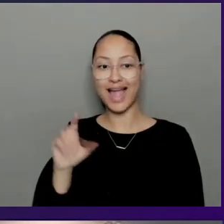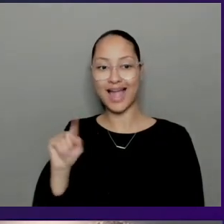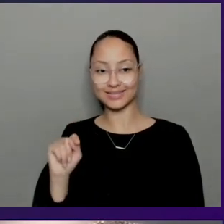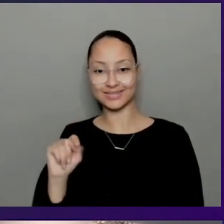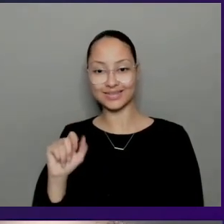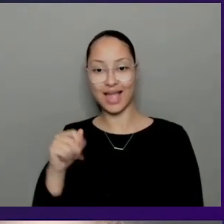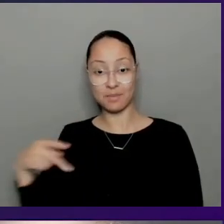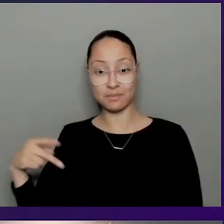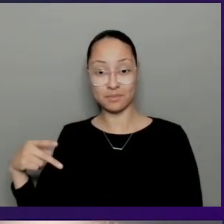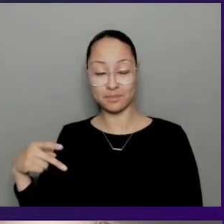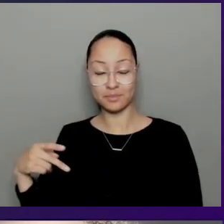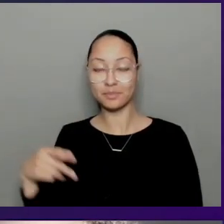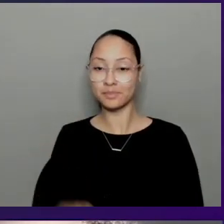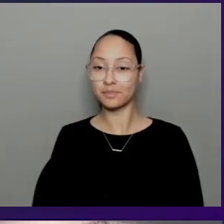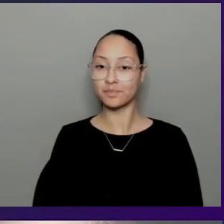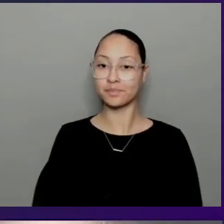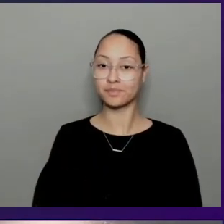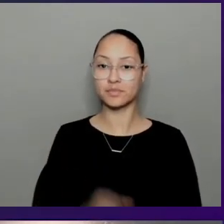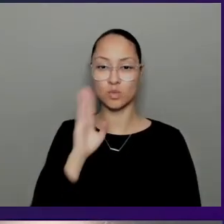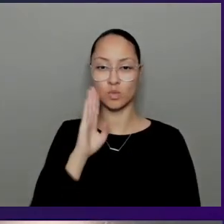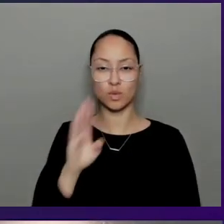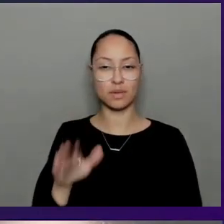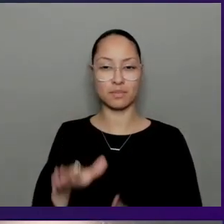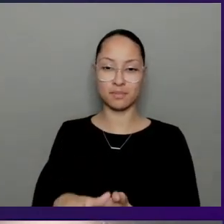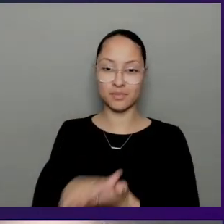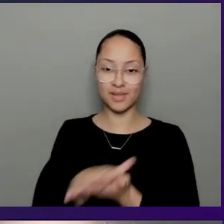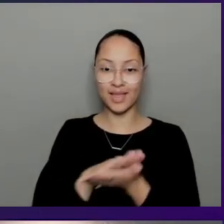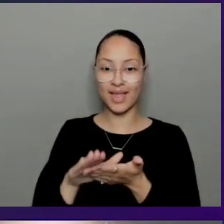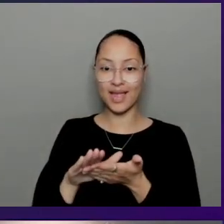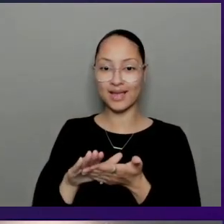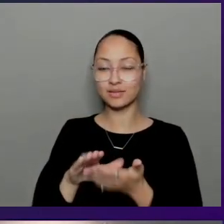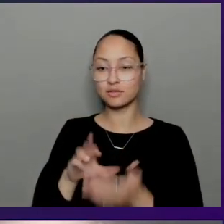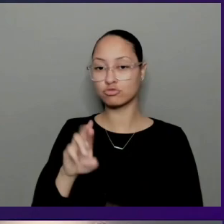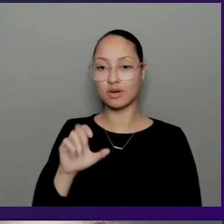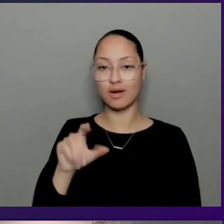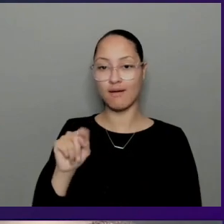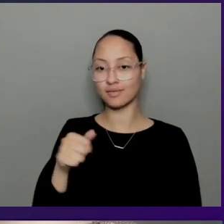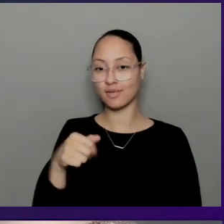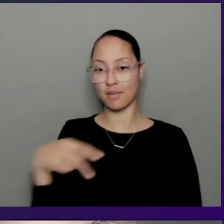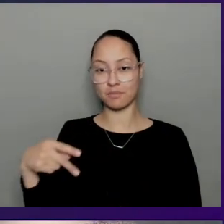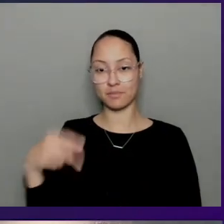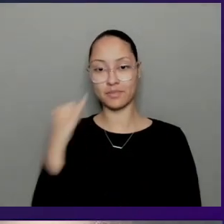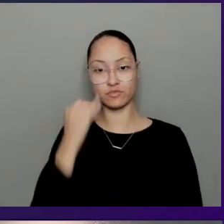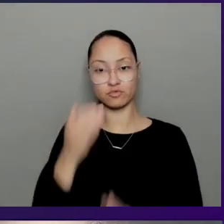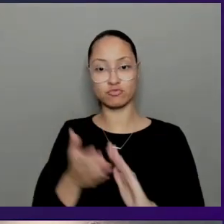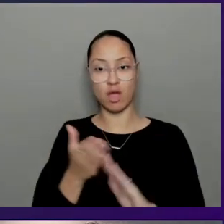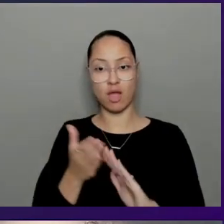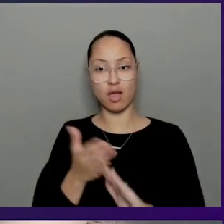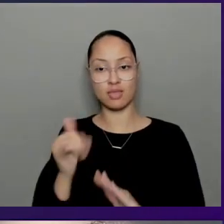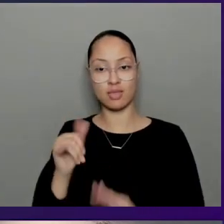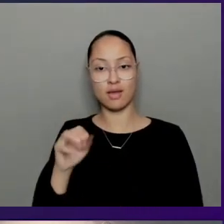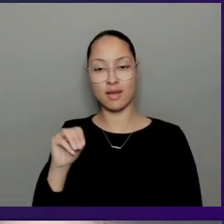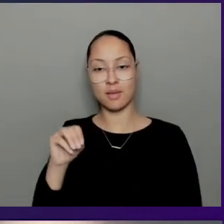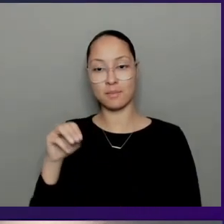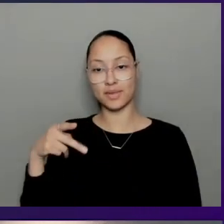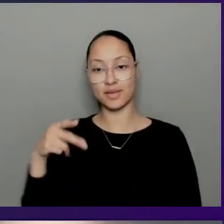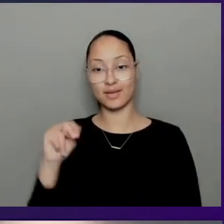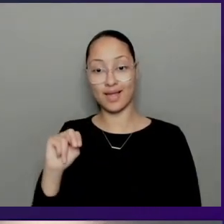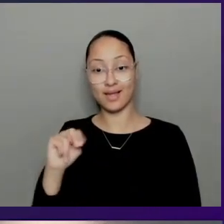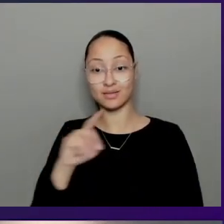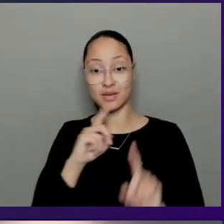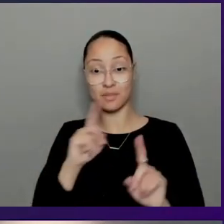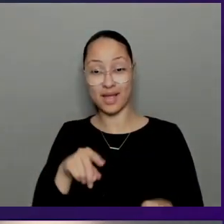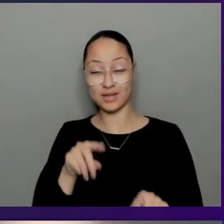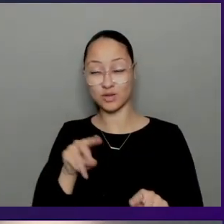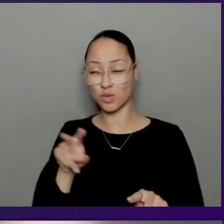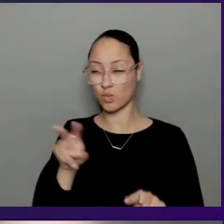gonna be a plain React application. So if we run the npm start command and we preview the running application in